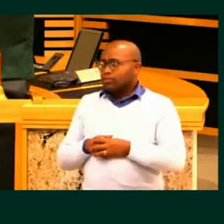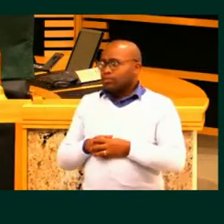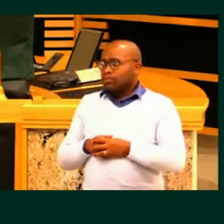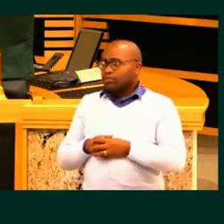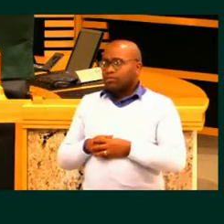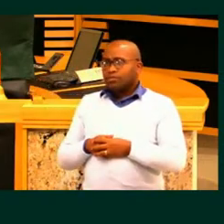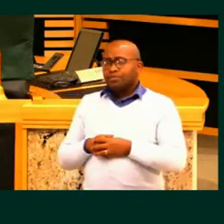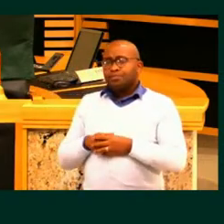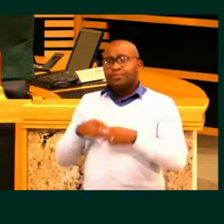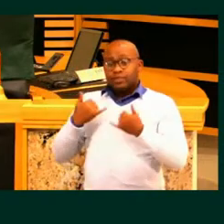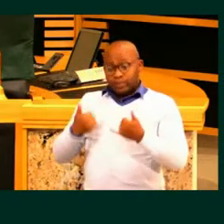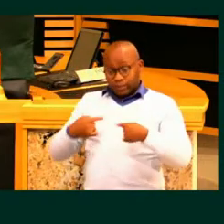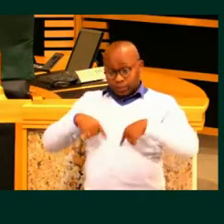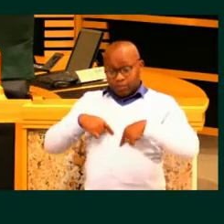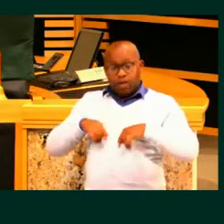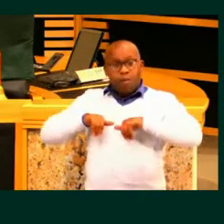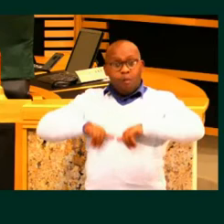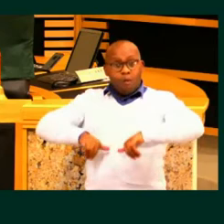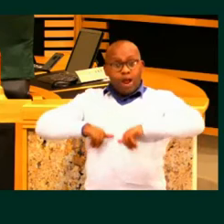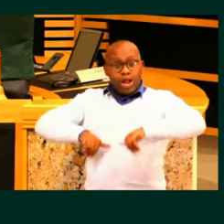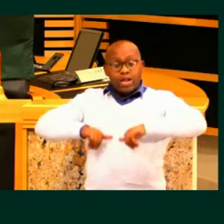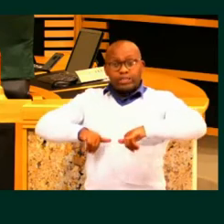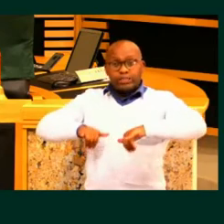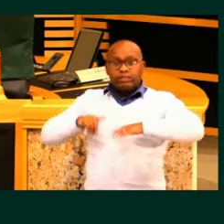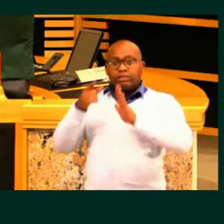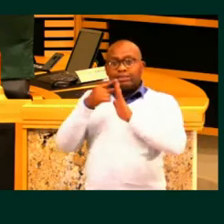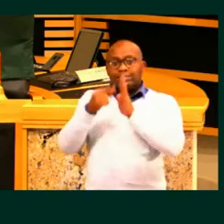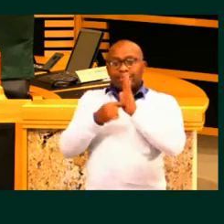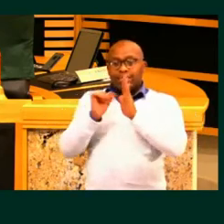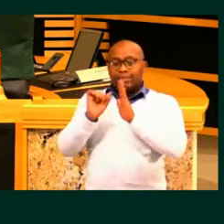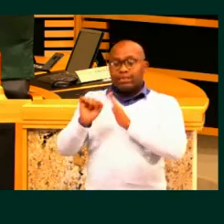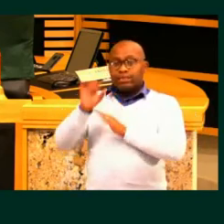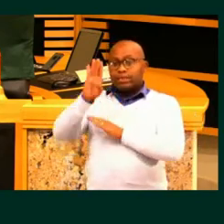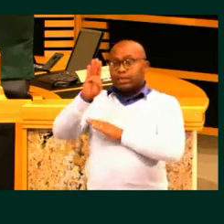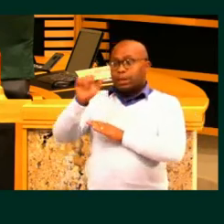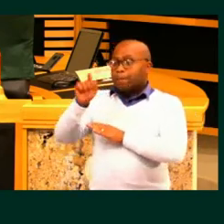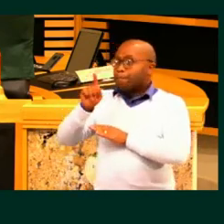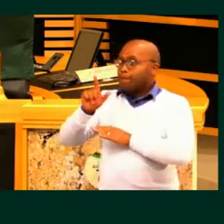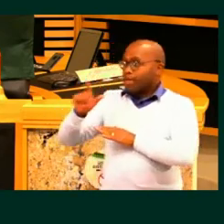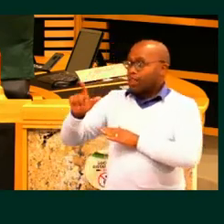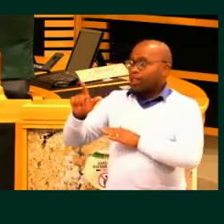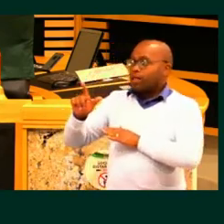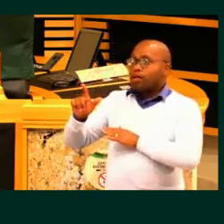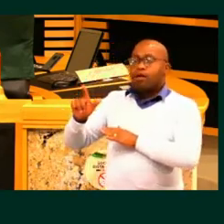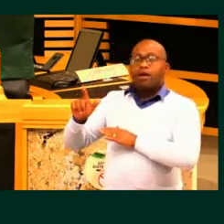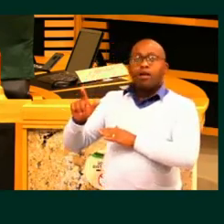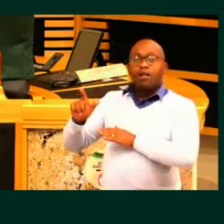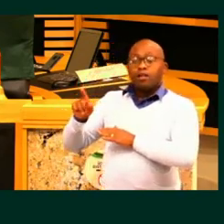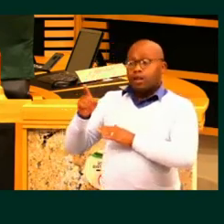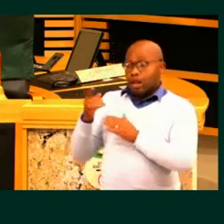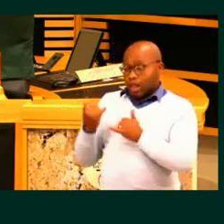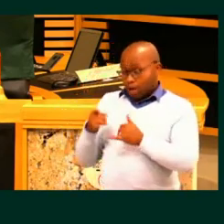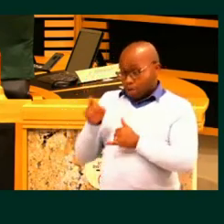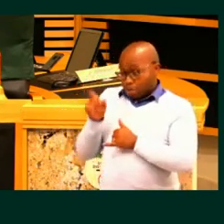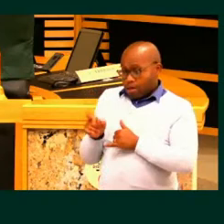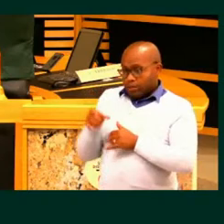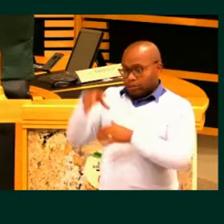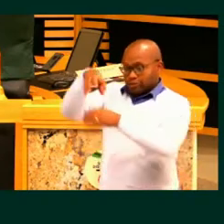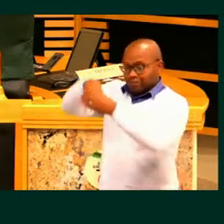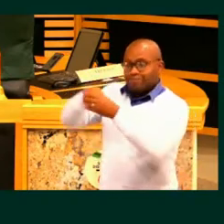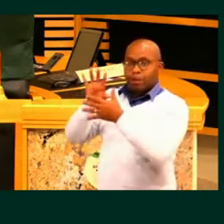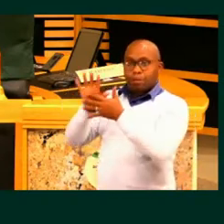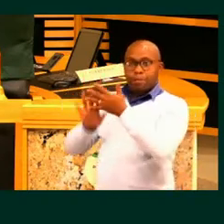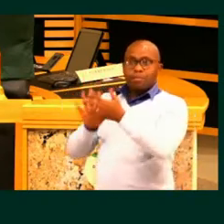the date of the bail application the individual has been